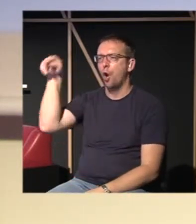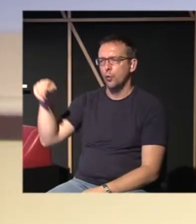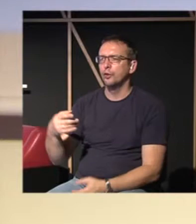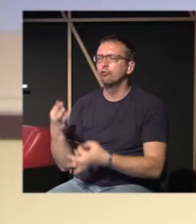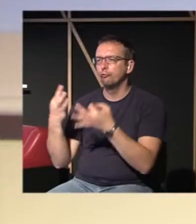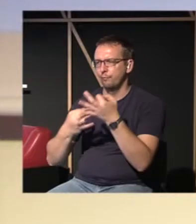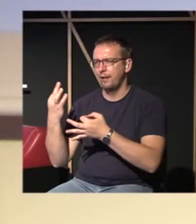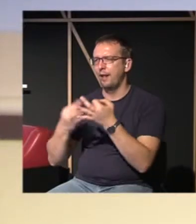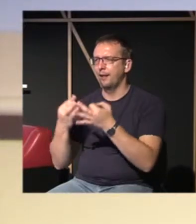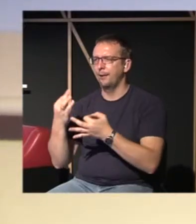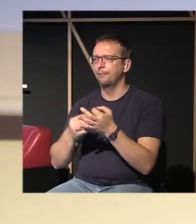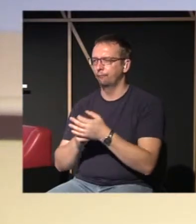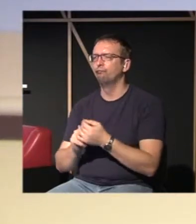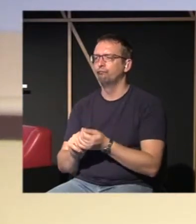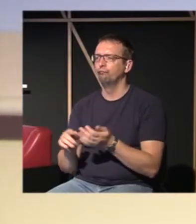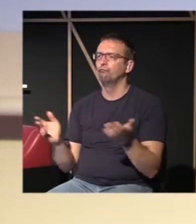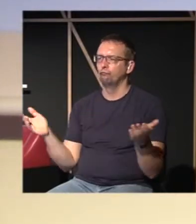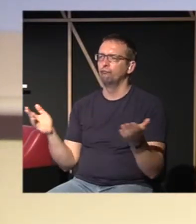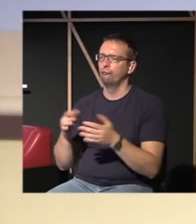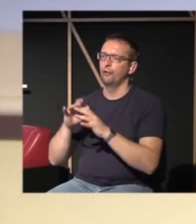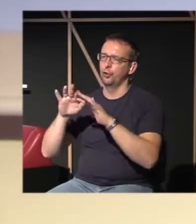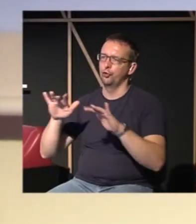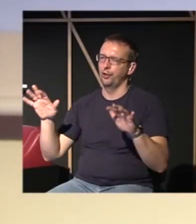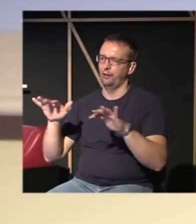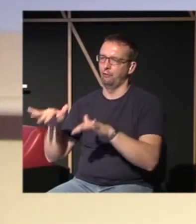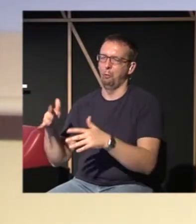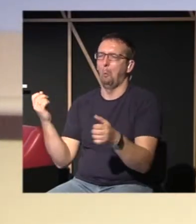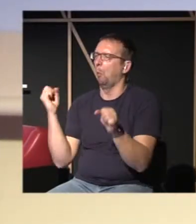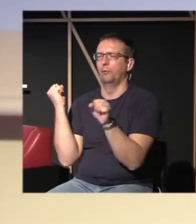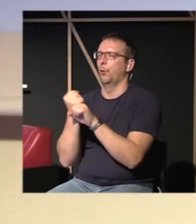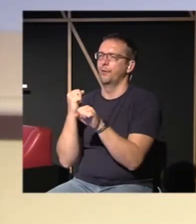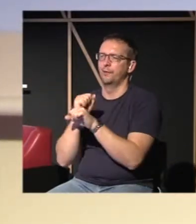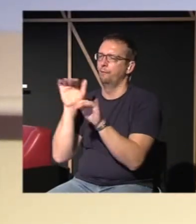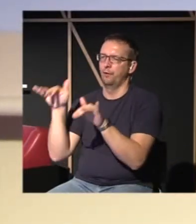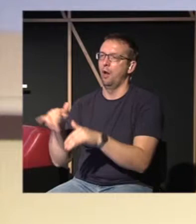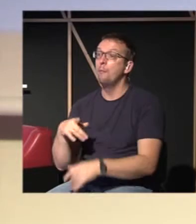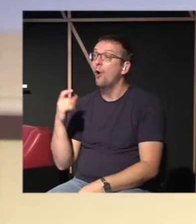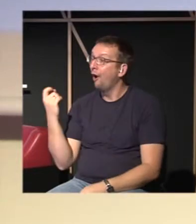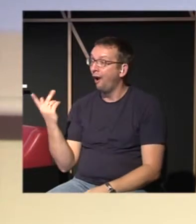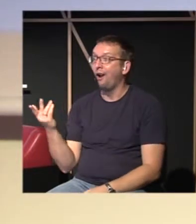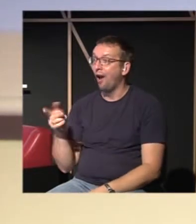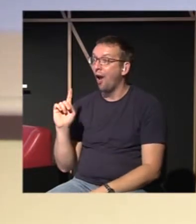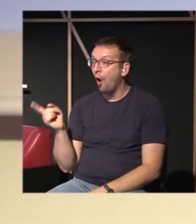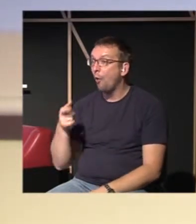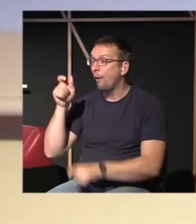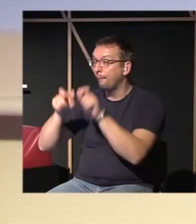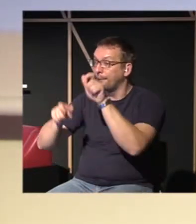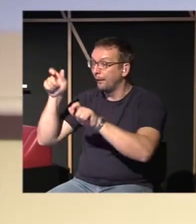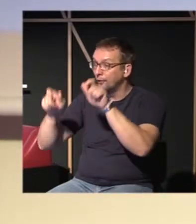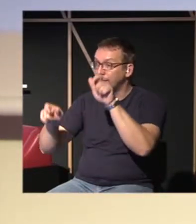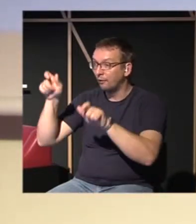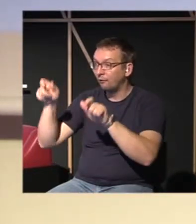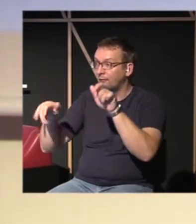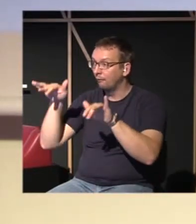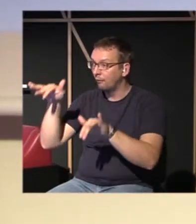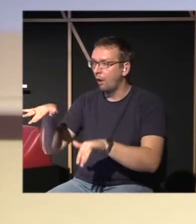Access, and they're holding banners, and disabled people also attending. And the most important was